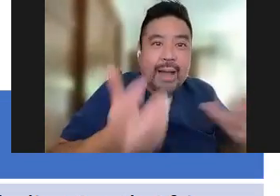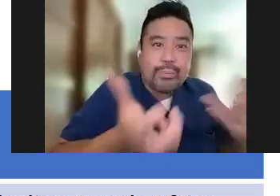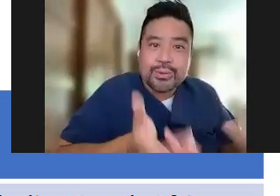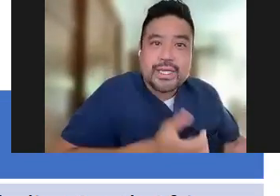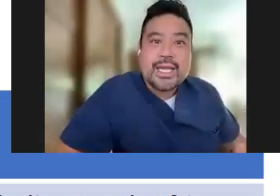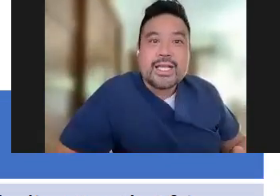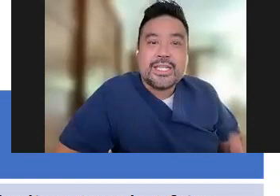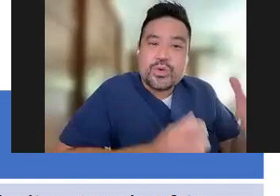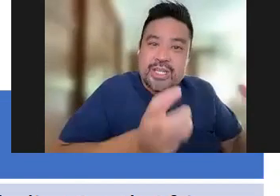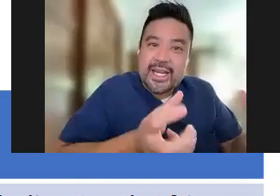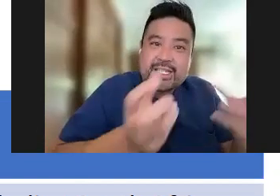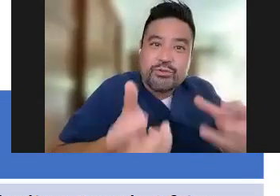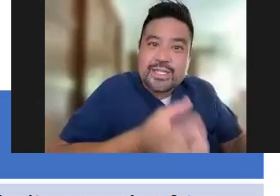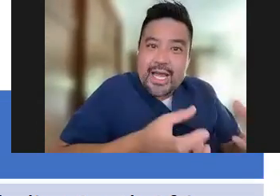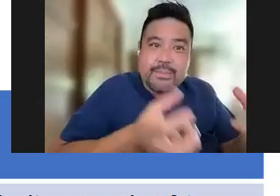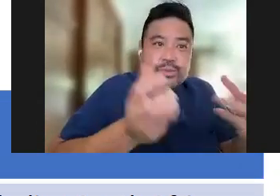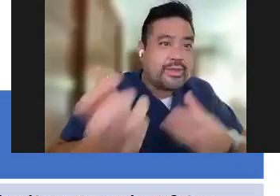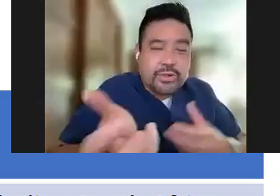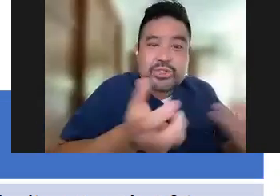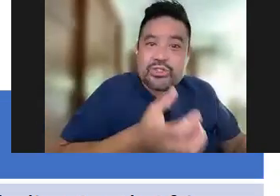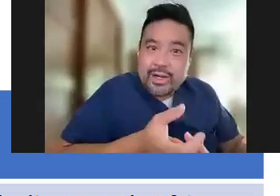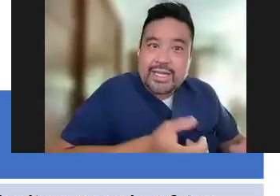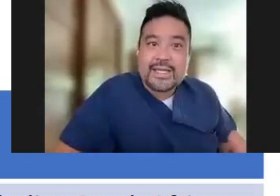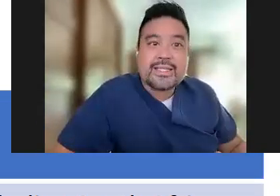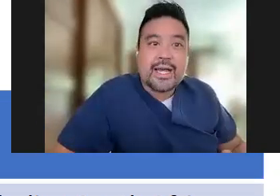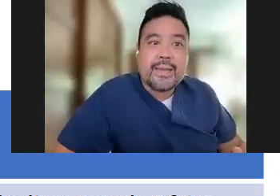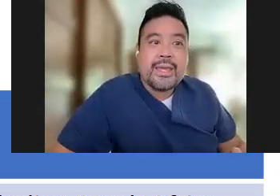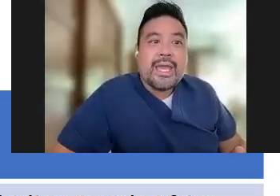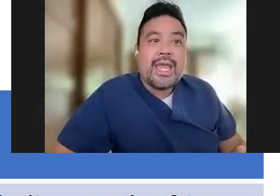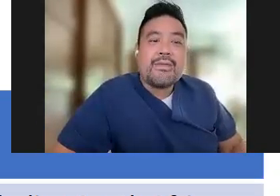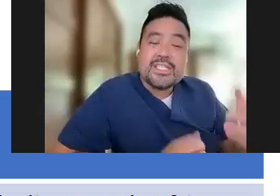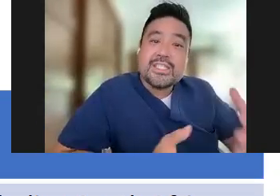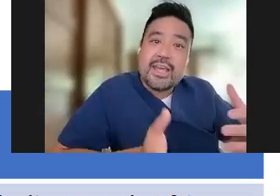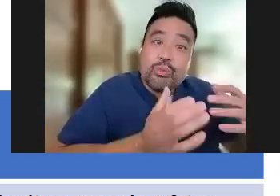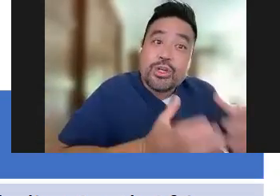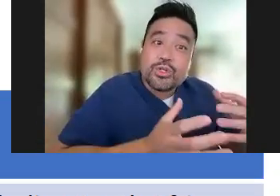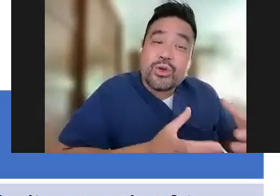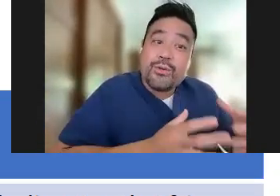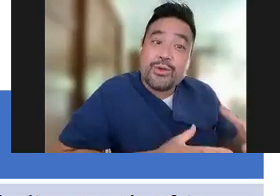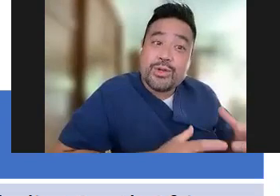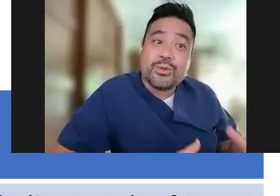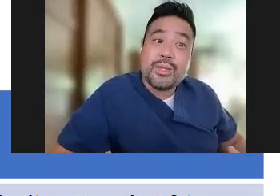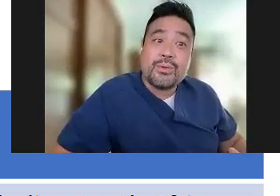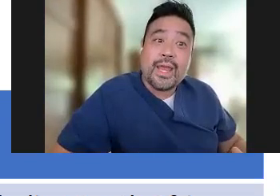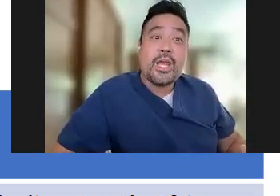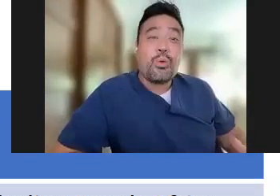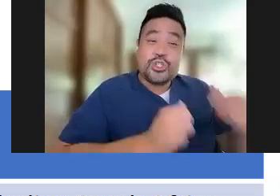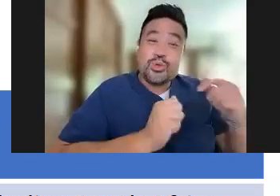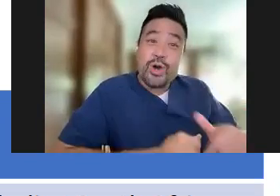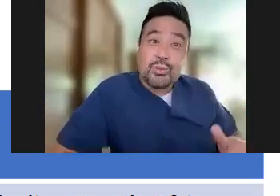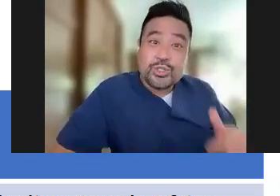to apples, because these were done at different times with different strains at the time. And this is, again, the original trial and the original people,